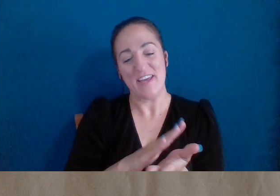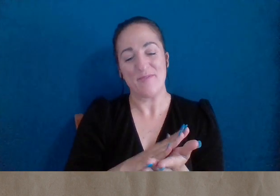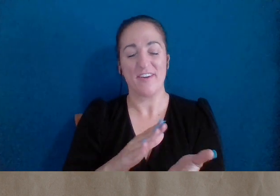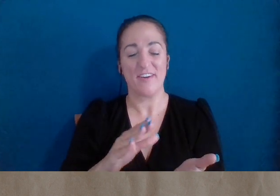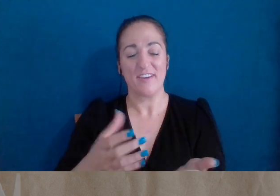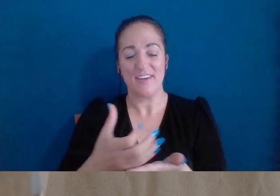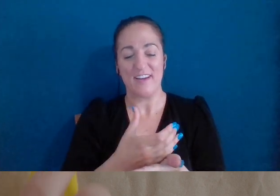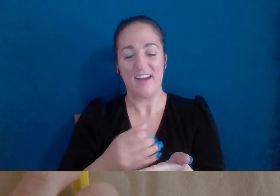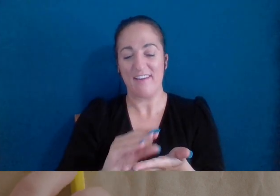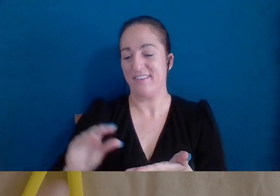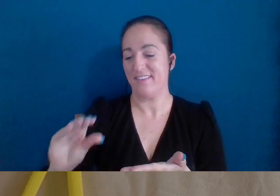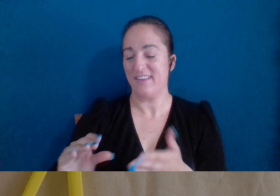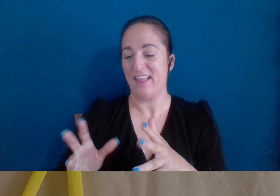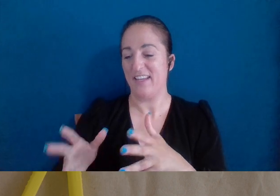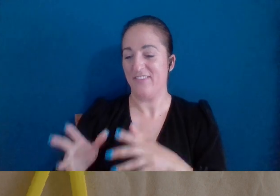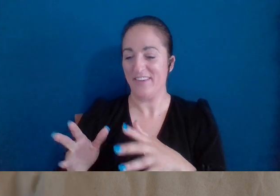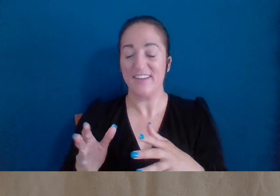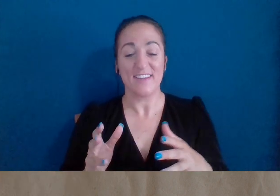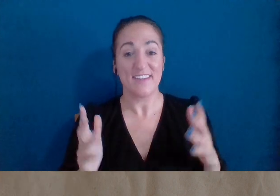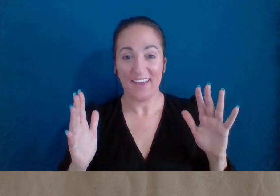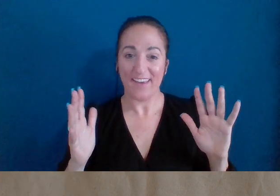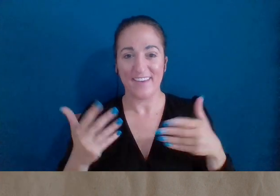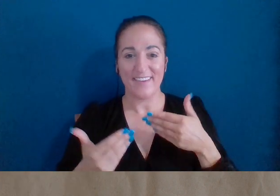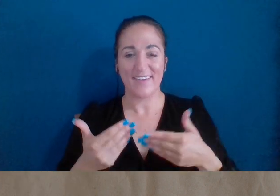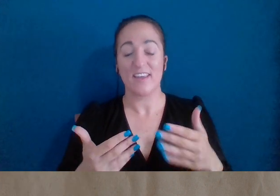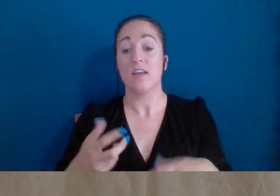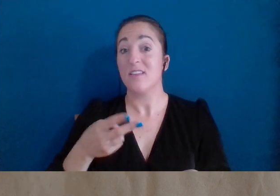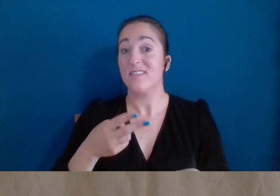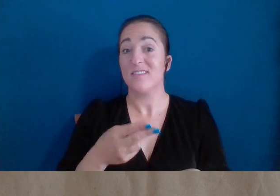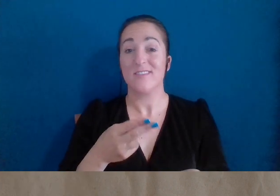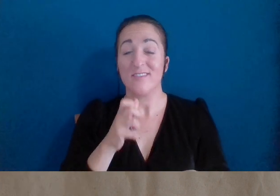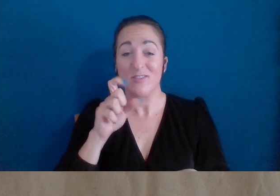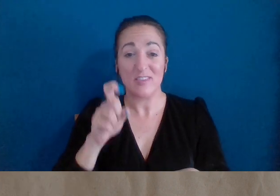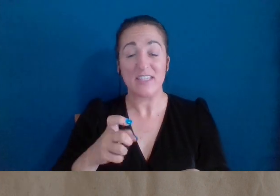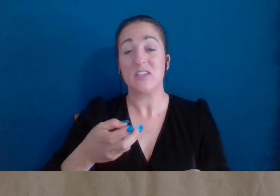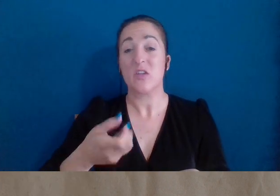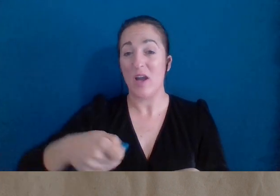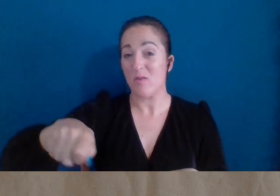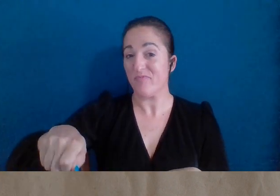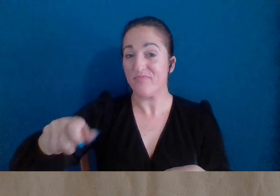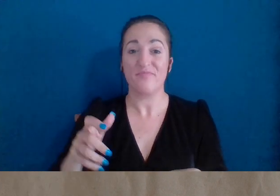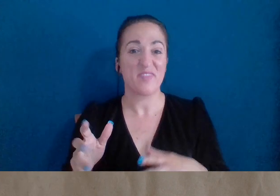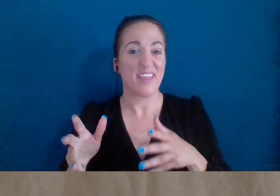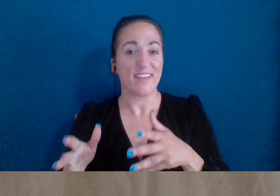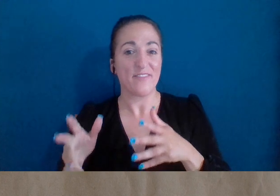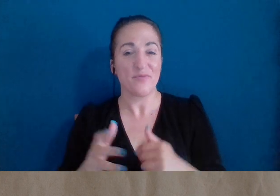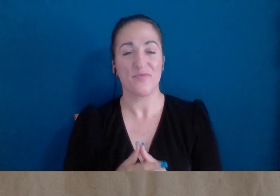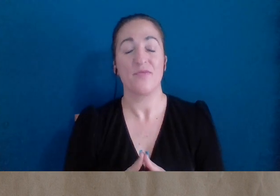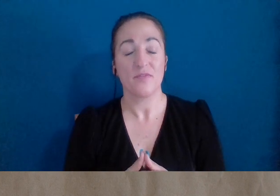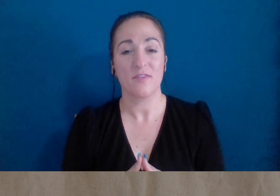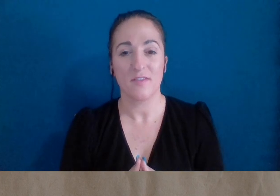here, and I'm gonna set down the scissors since we don't need them right now. And in